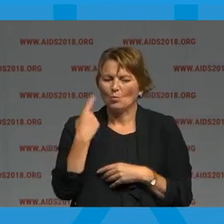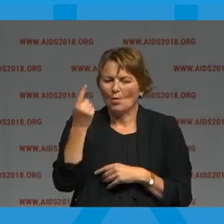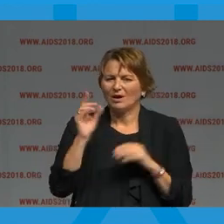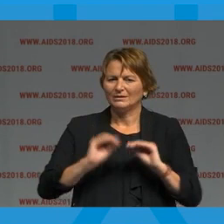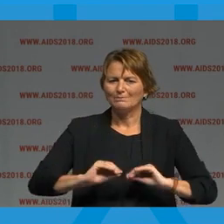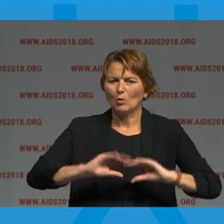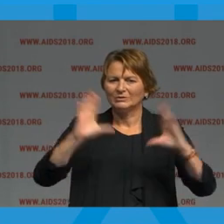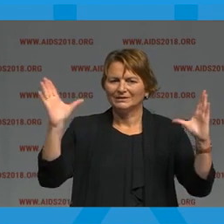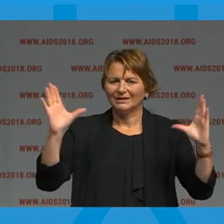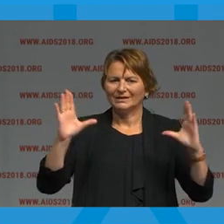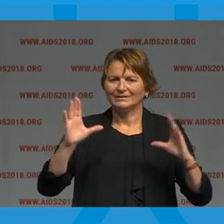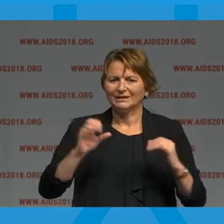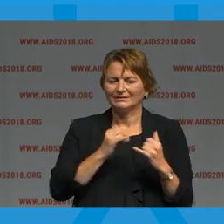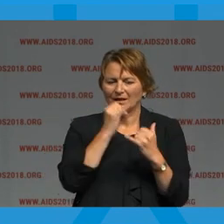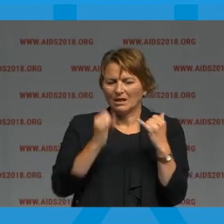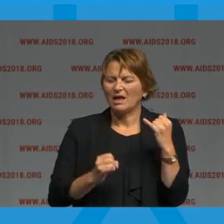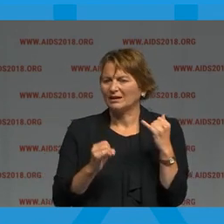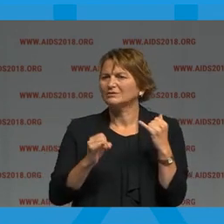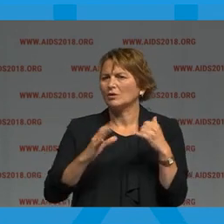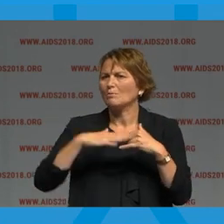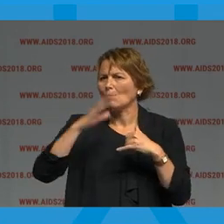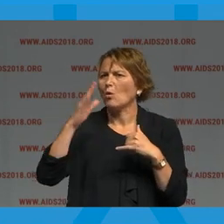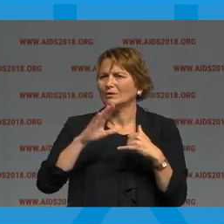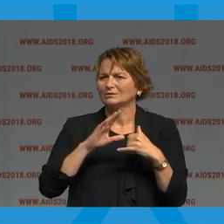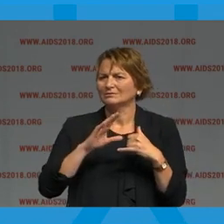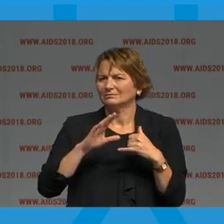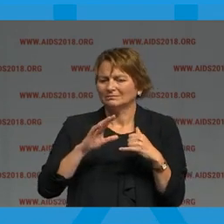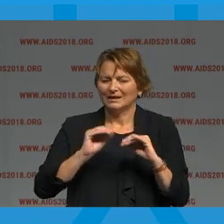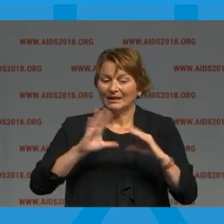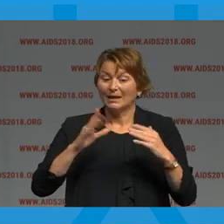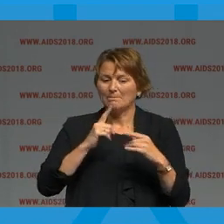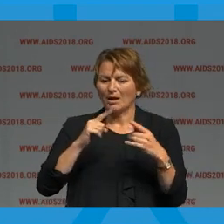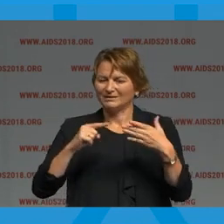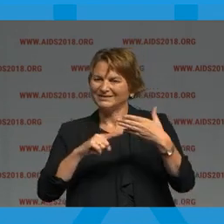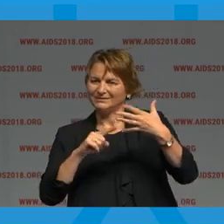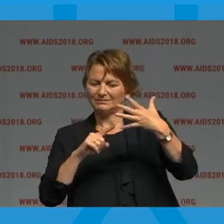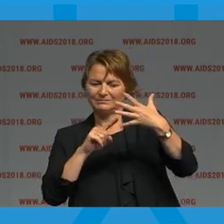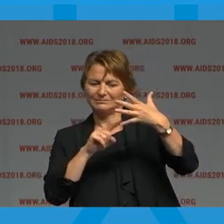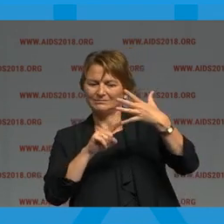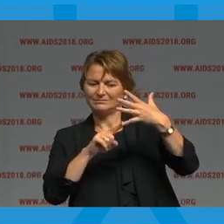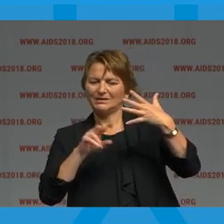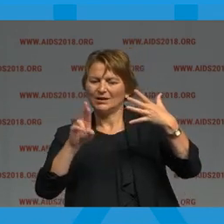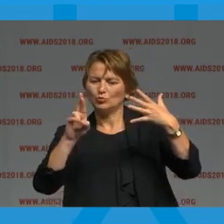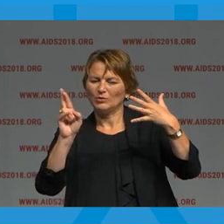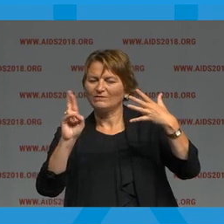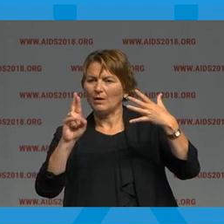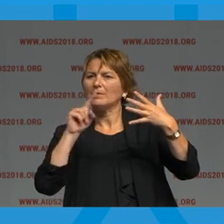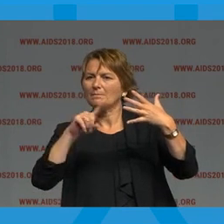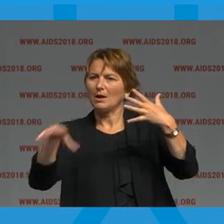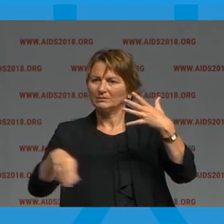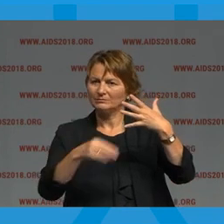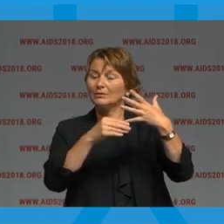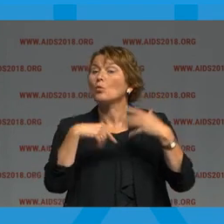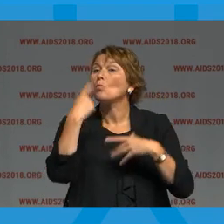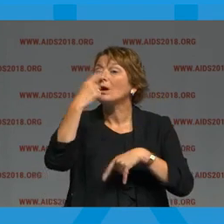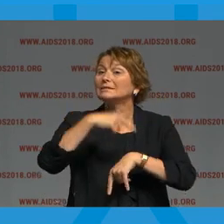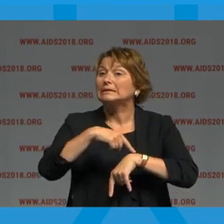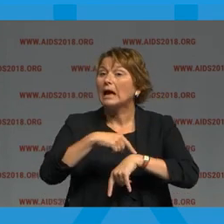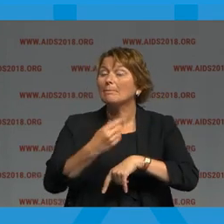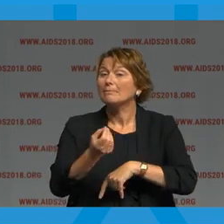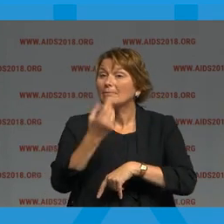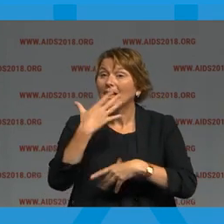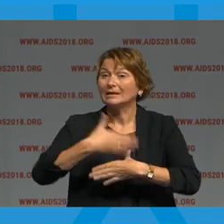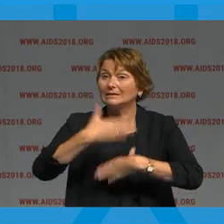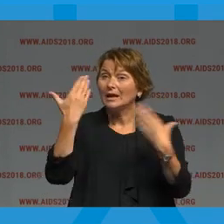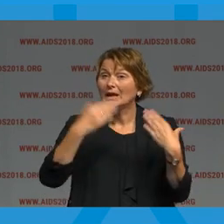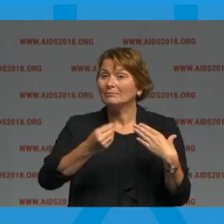be concerned with the use of rifampin. So you cannot use the new formulation of raltegravir once a day. With rifampin, you have to use